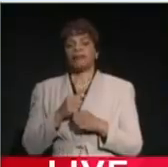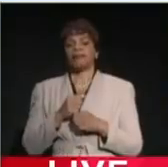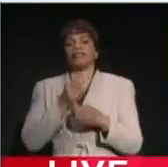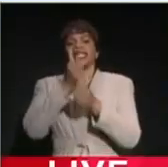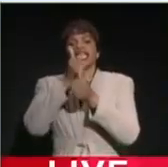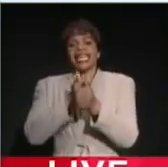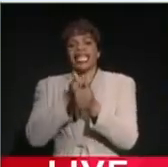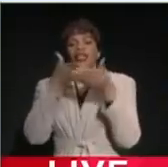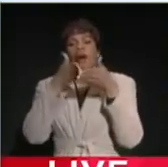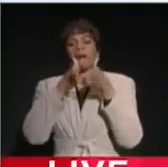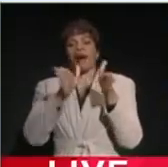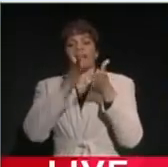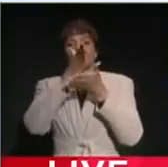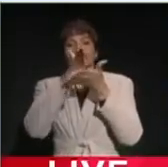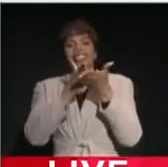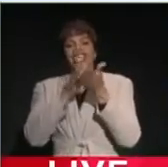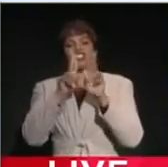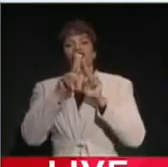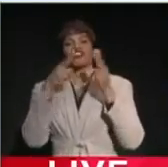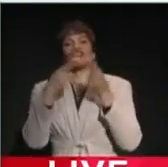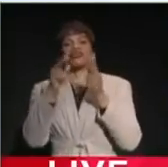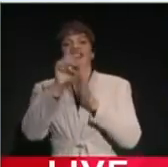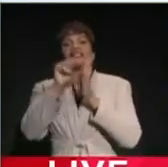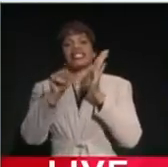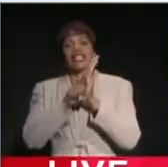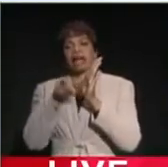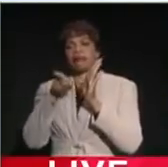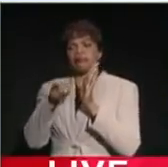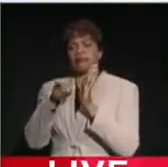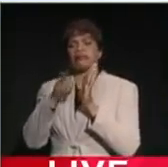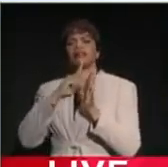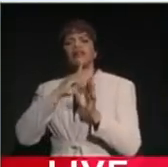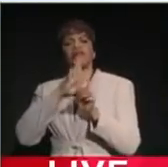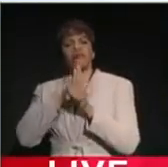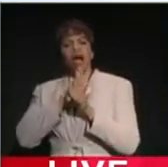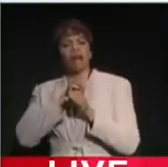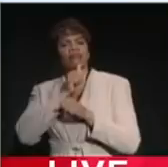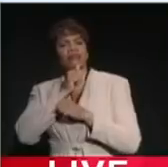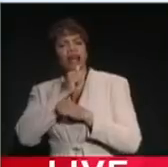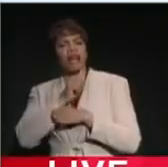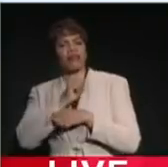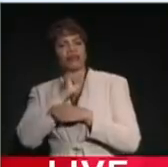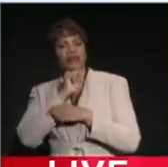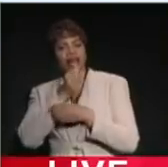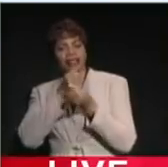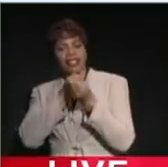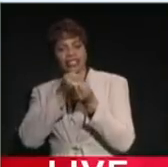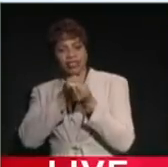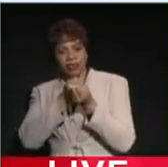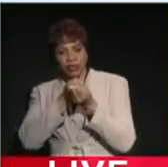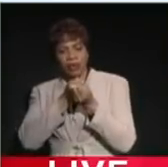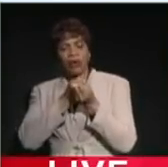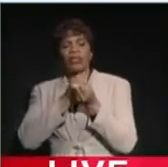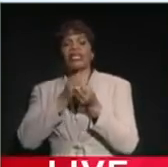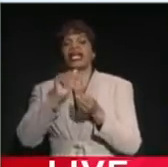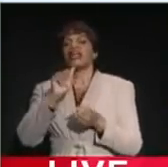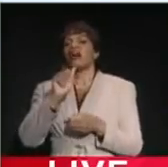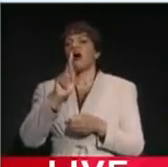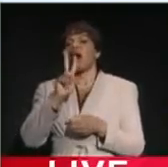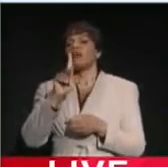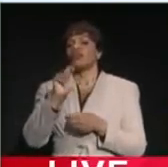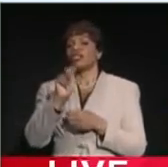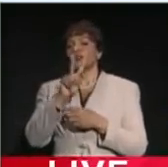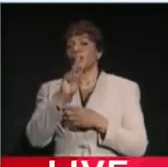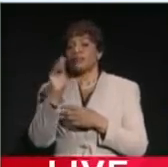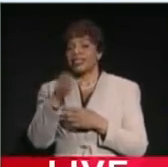every public sector union in the state, and he has promised them privately that he will not endorse an arbitration cap or a 2% cap because they